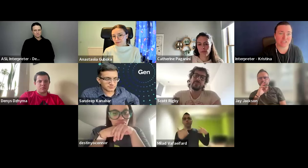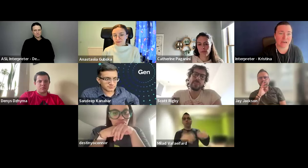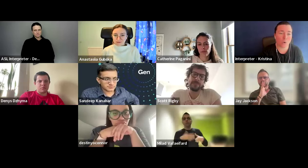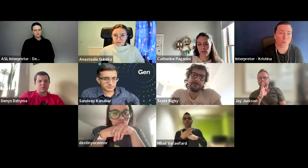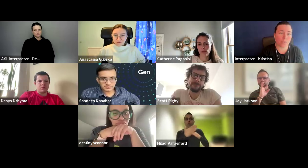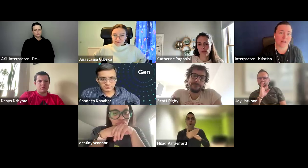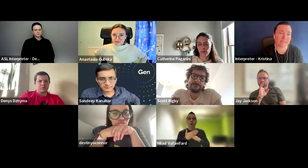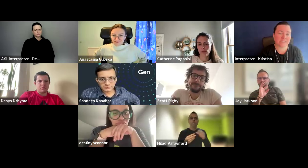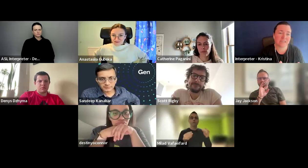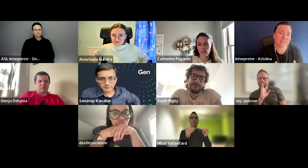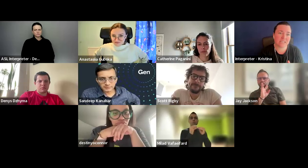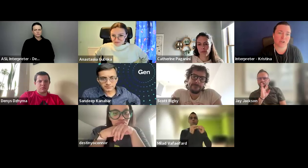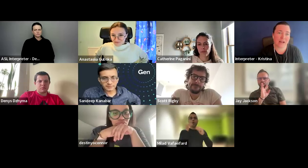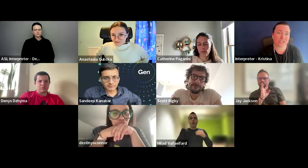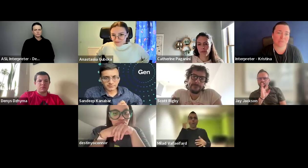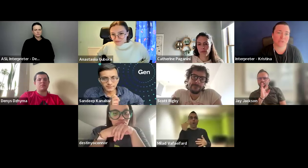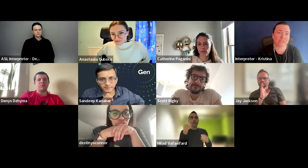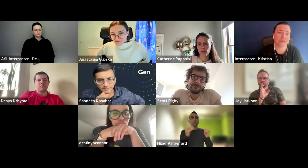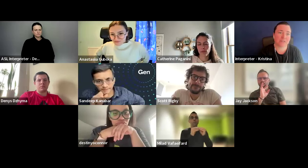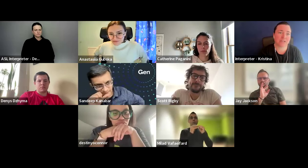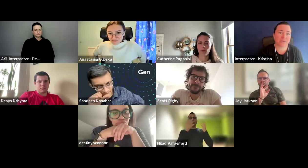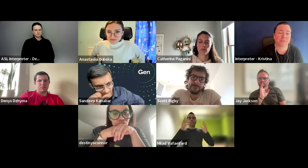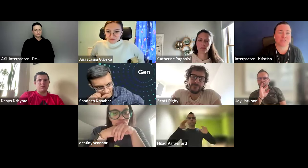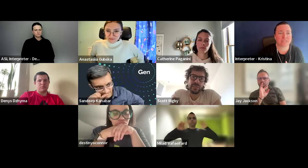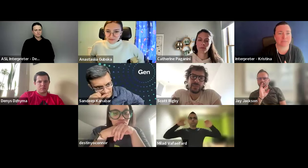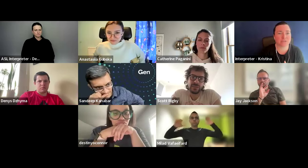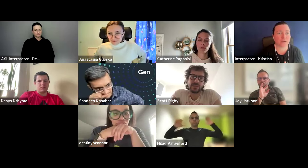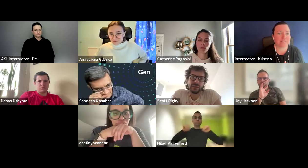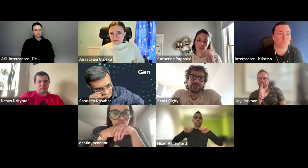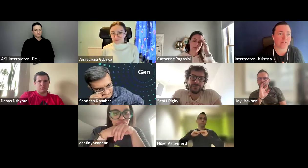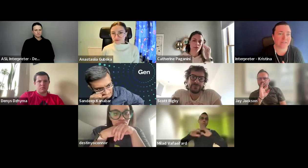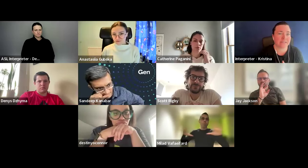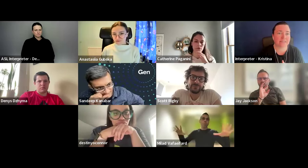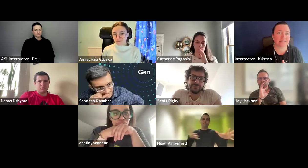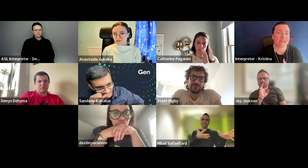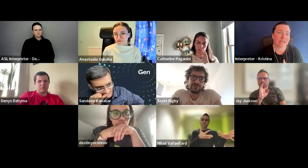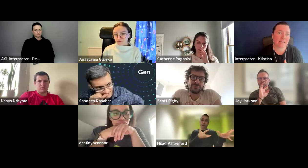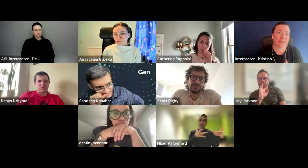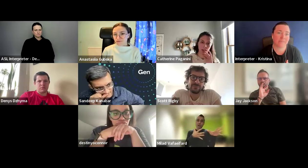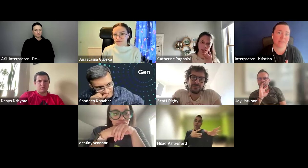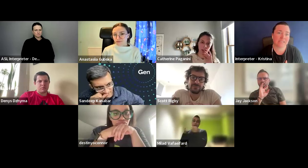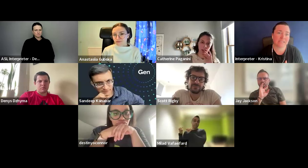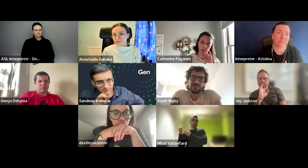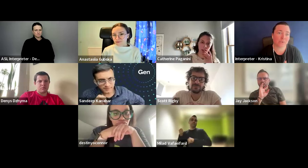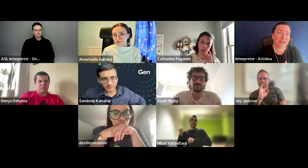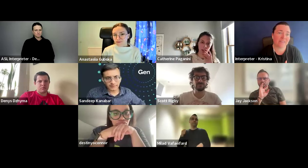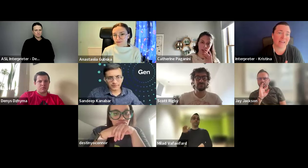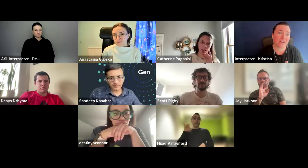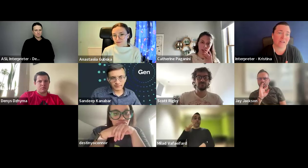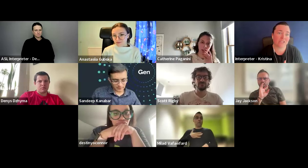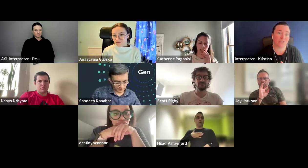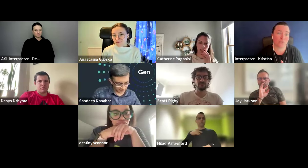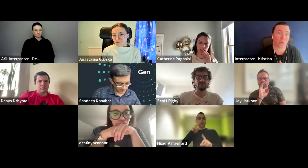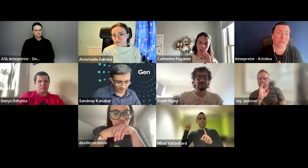and just that whole process, seeing the interaction between deaf and hearing people, it just helps to raise awareness and spread